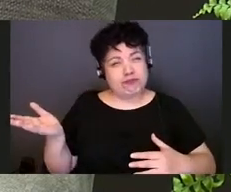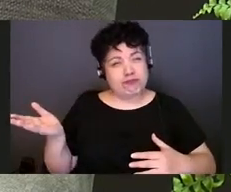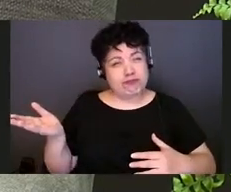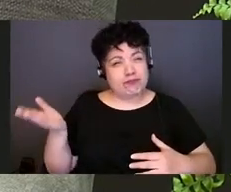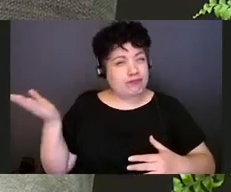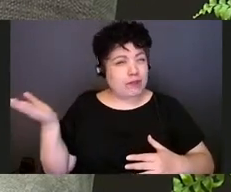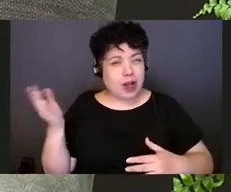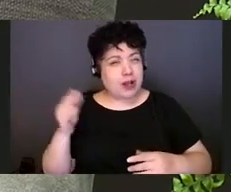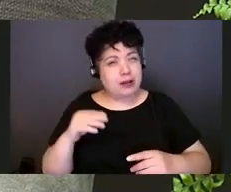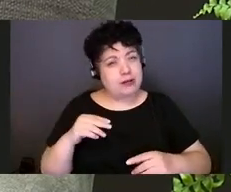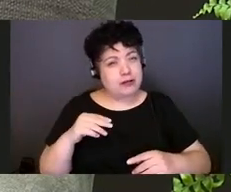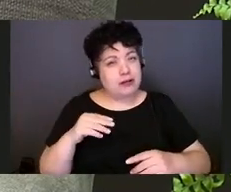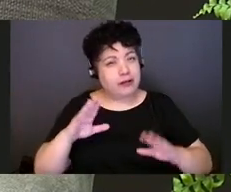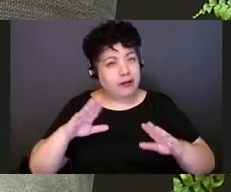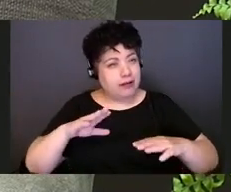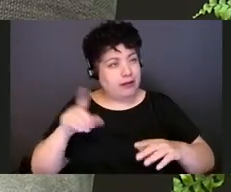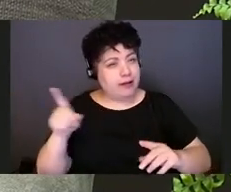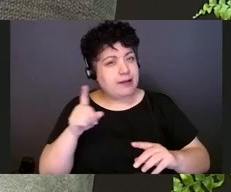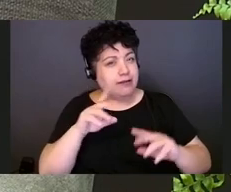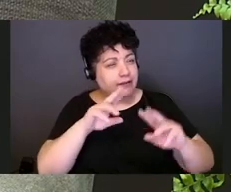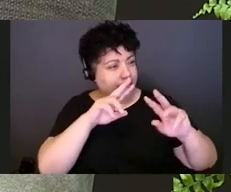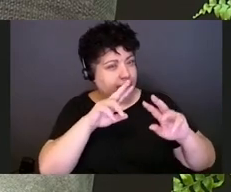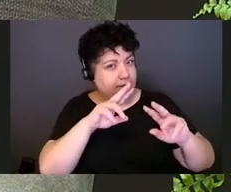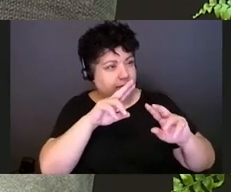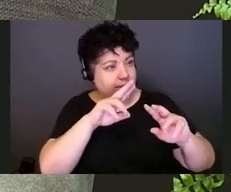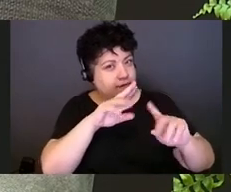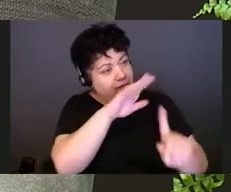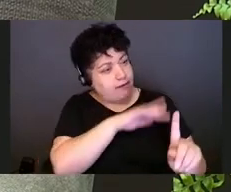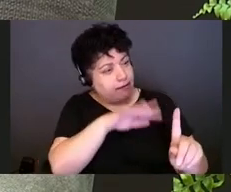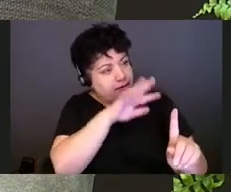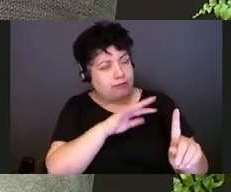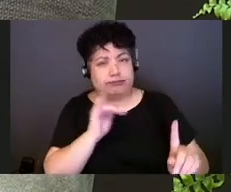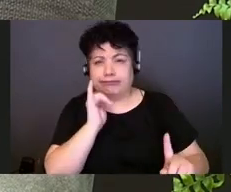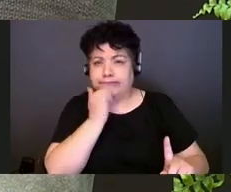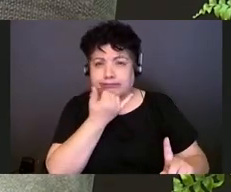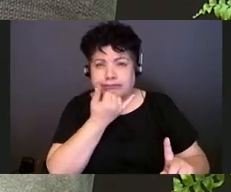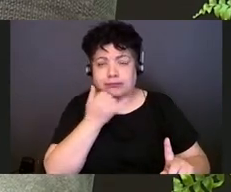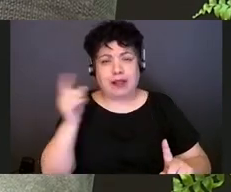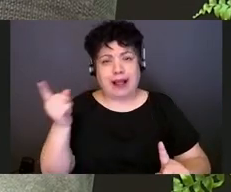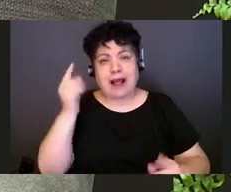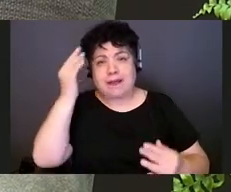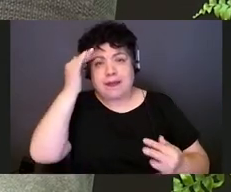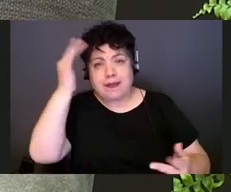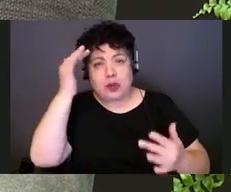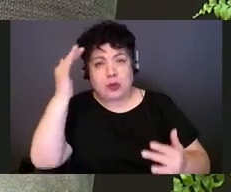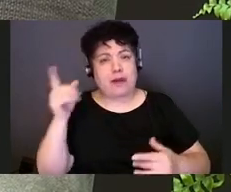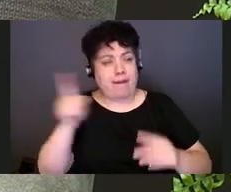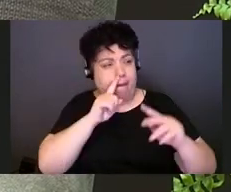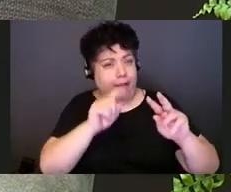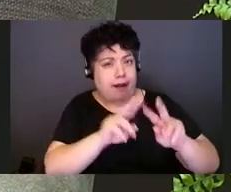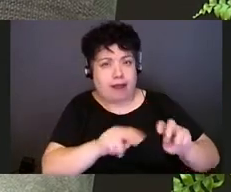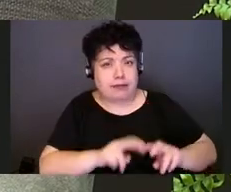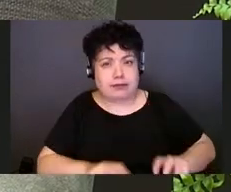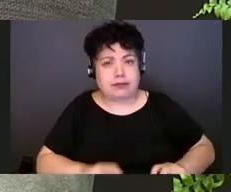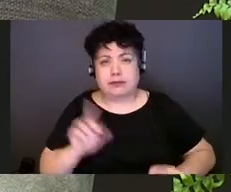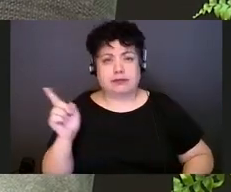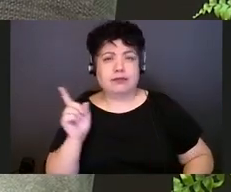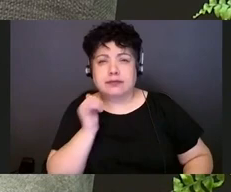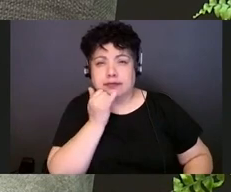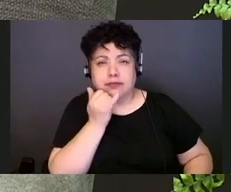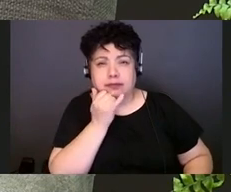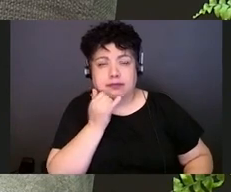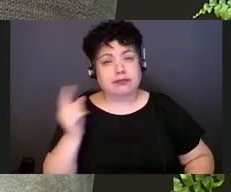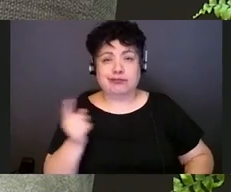all of the deep theorizing and the deep analysis that's happening means, yes. and to name it something